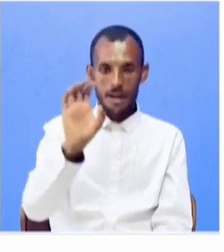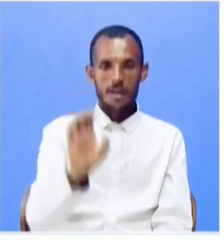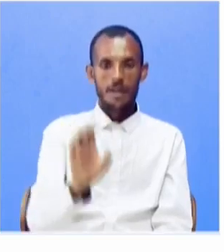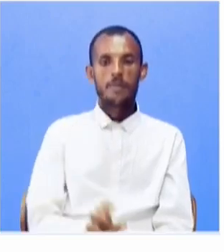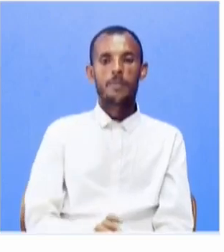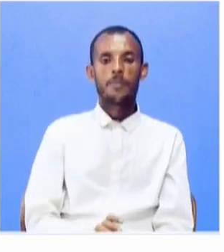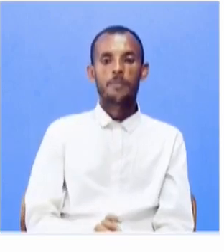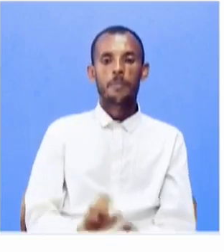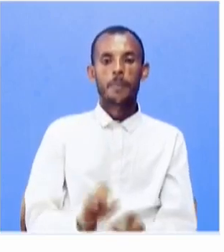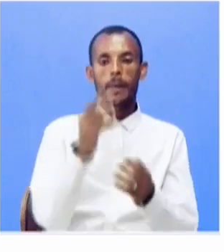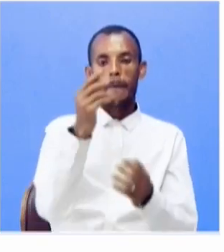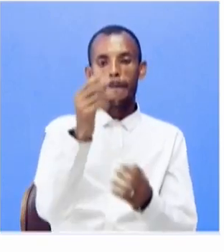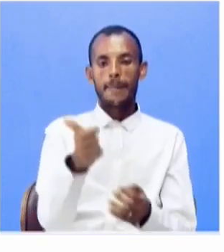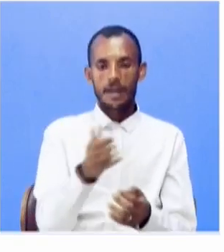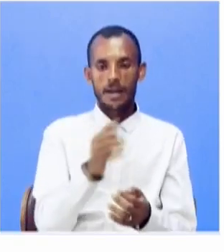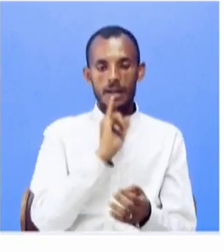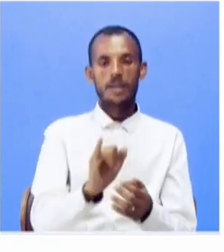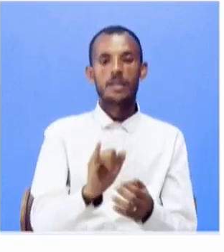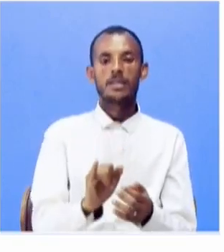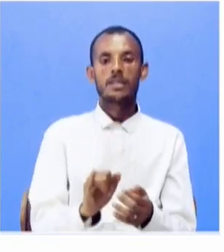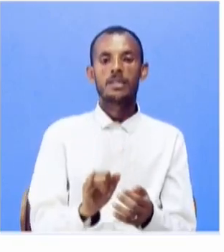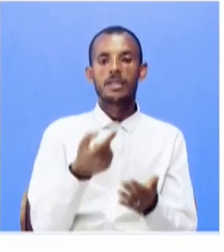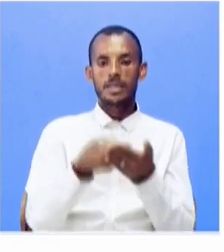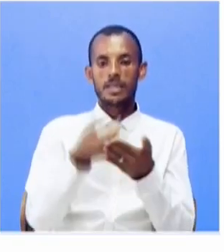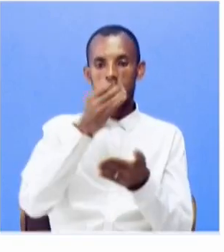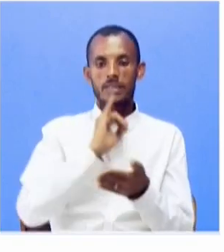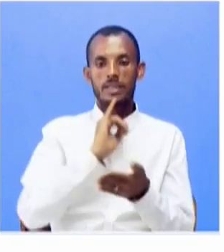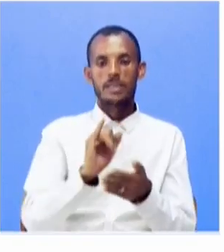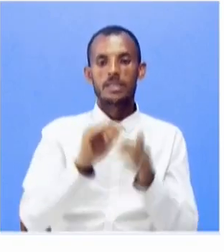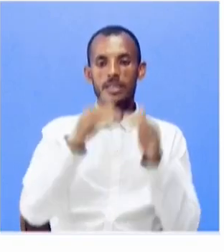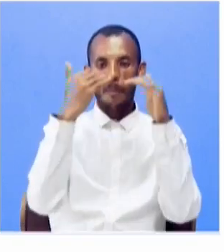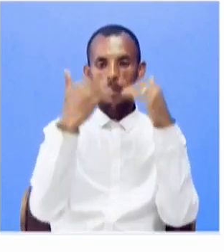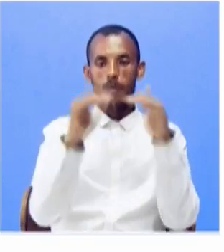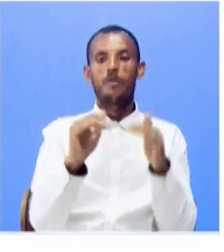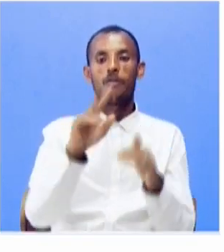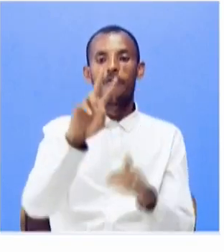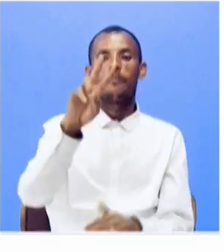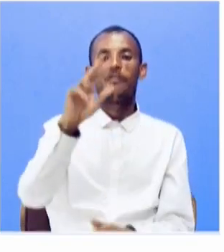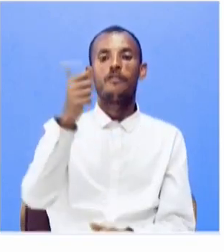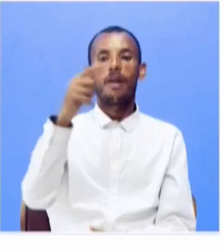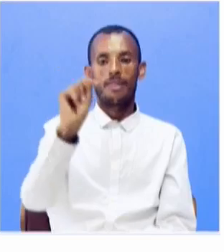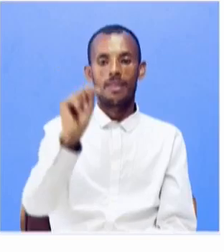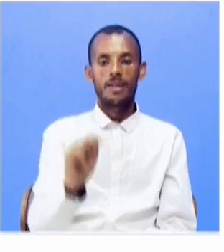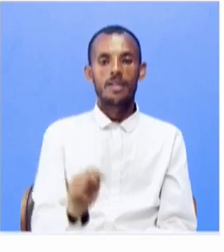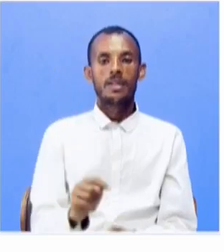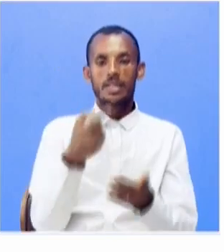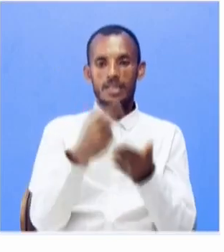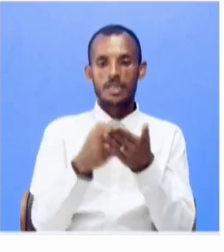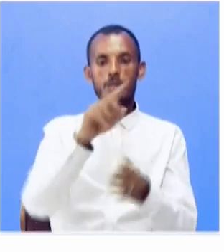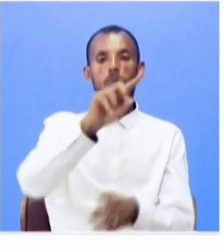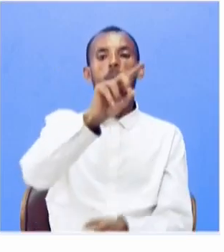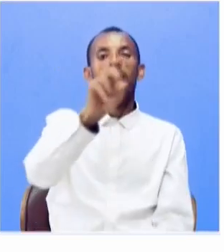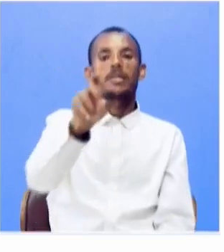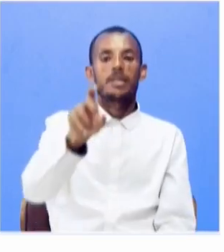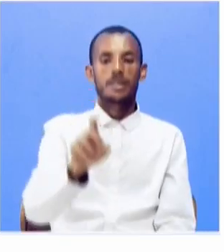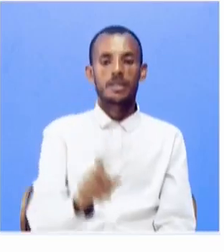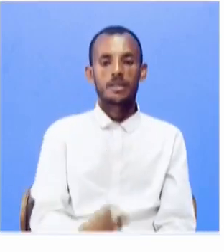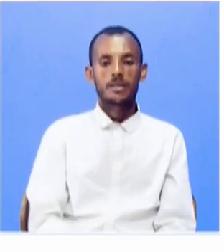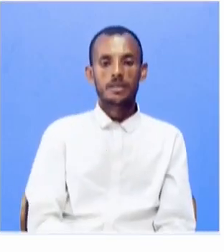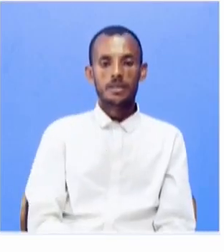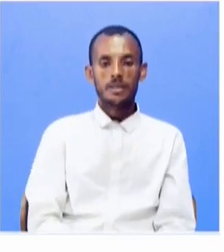7,500 per it is the amount of watt. So in this question,